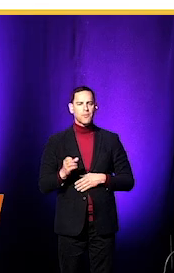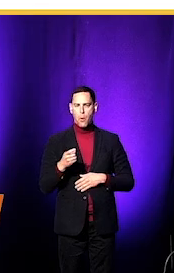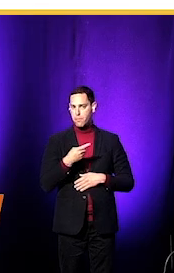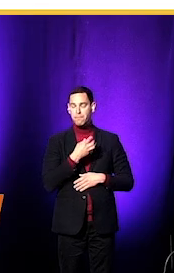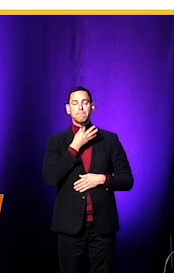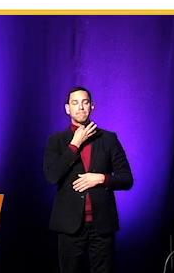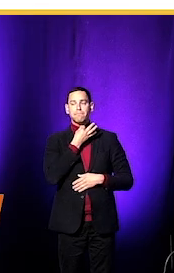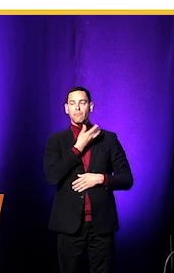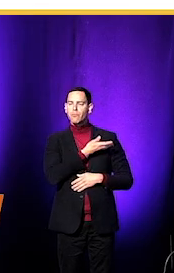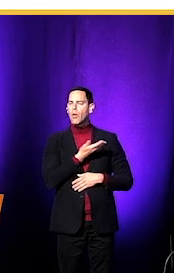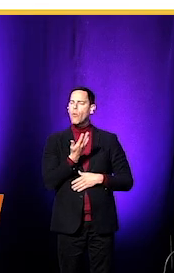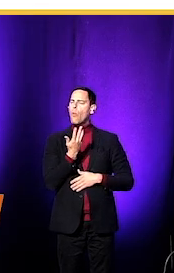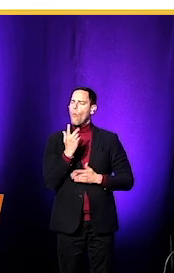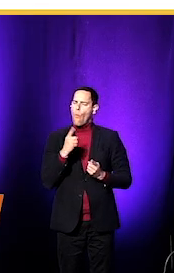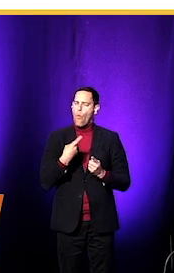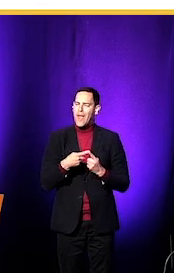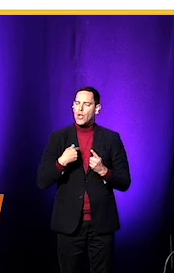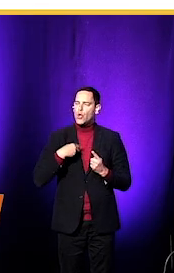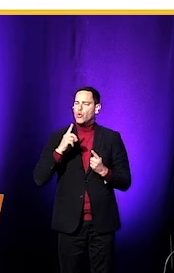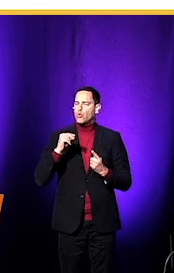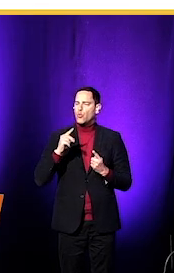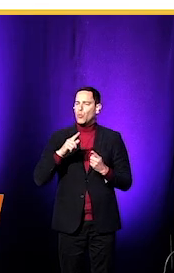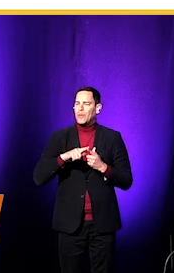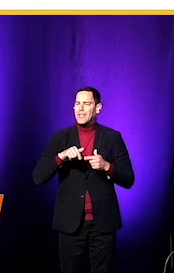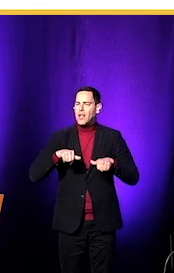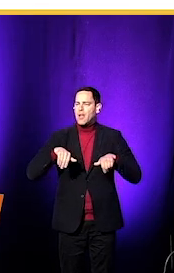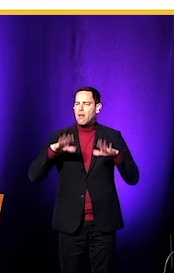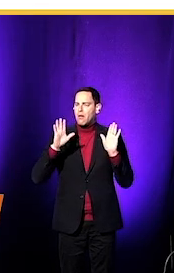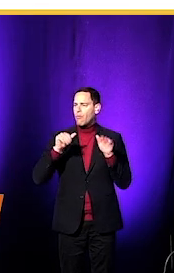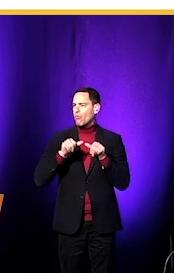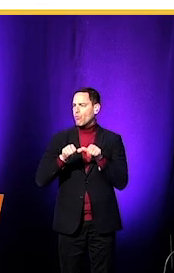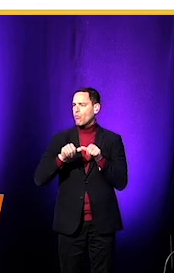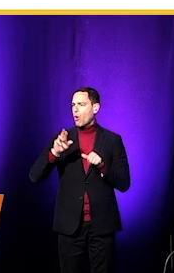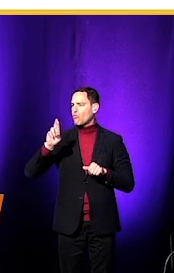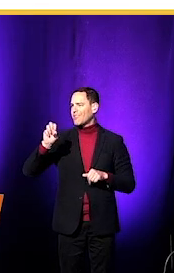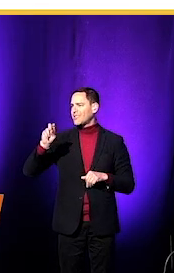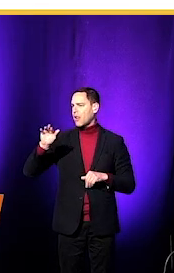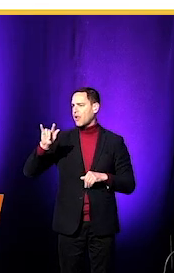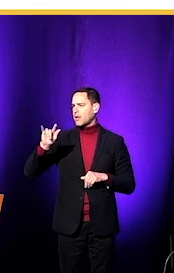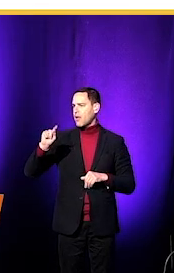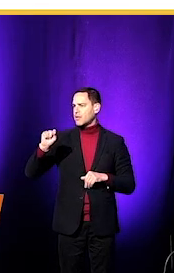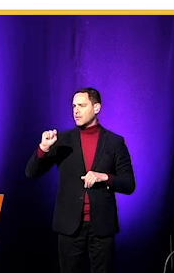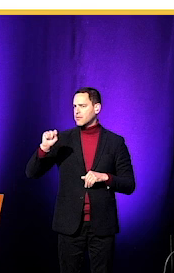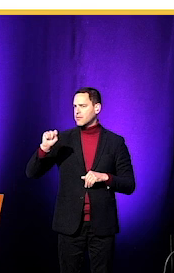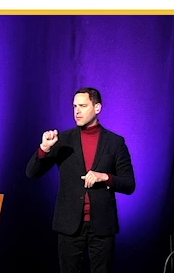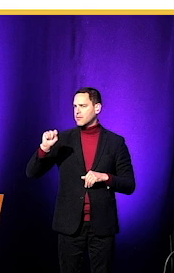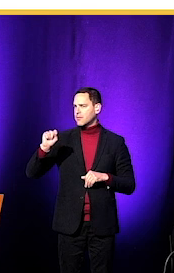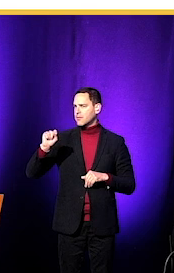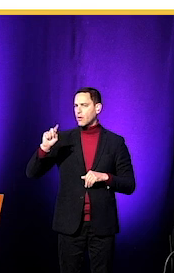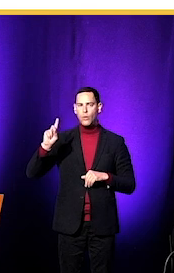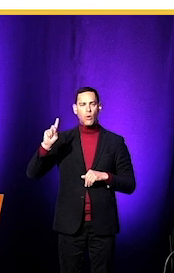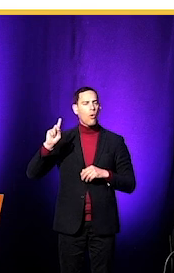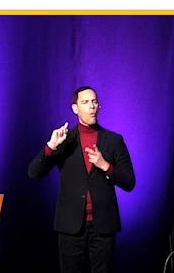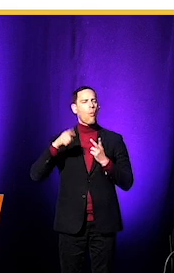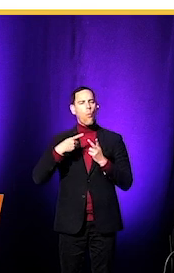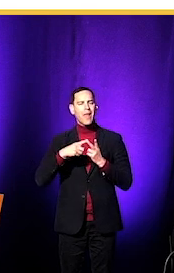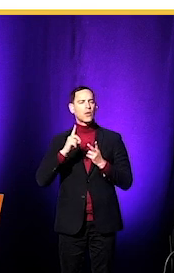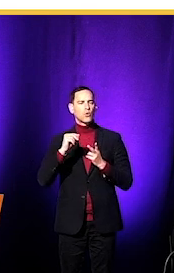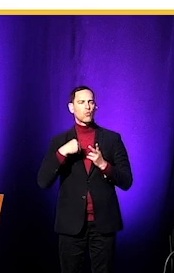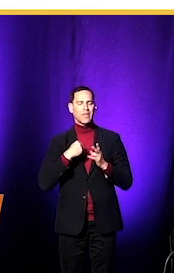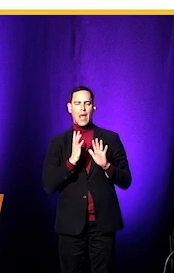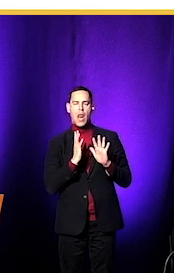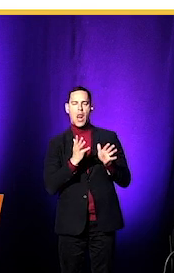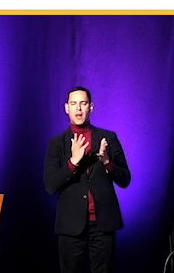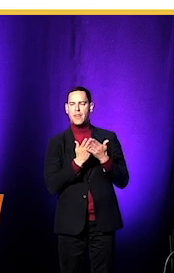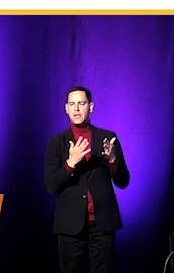be resilient. Maybe we let things decay because they no longer serve us. And what that